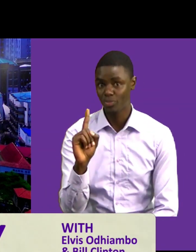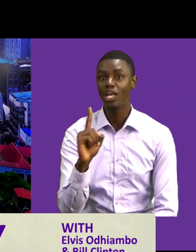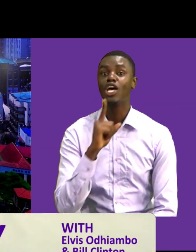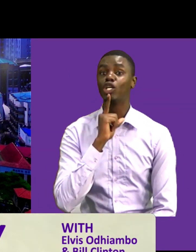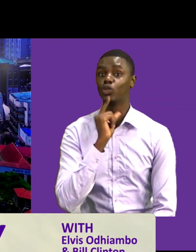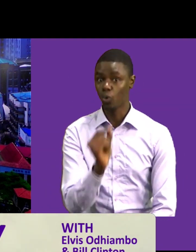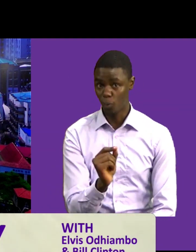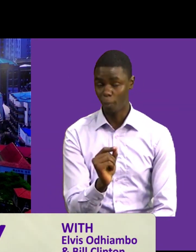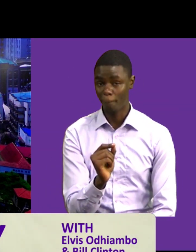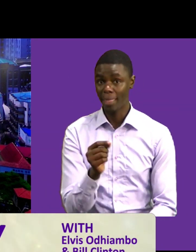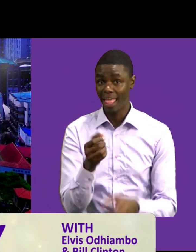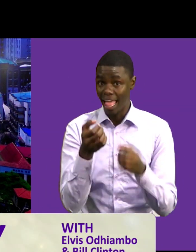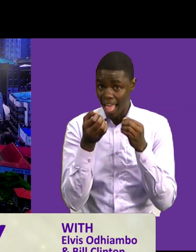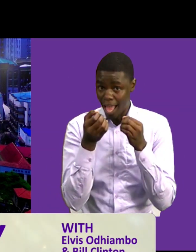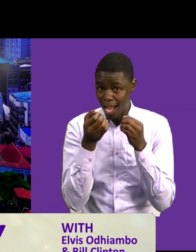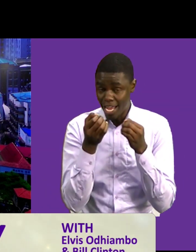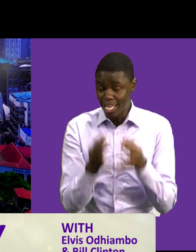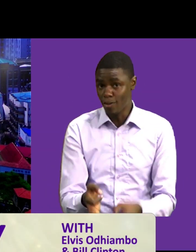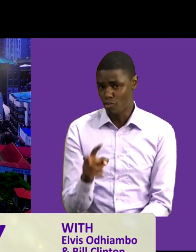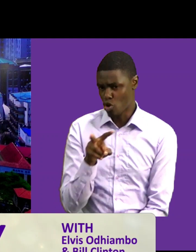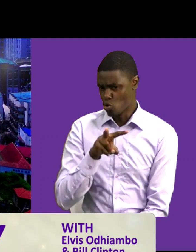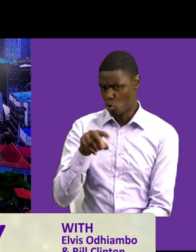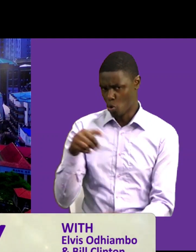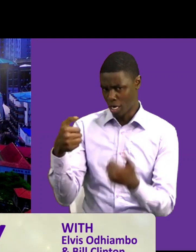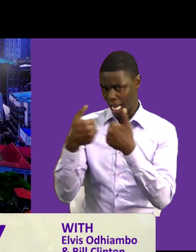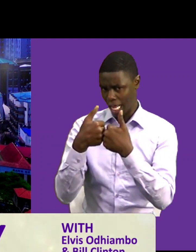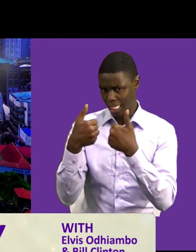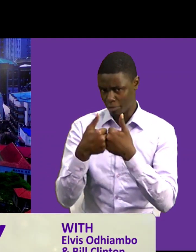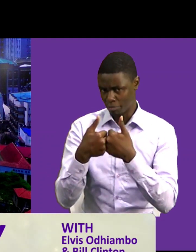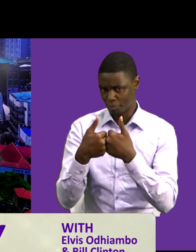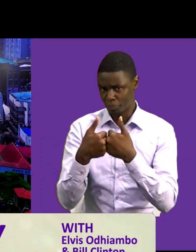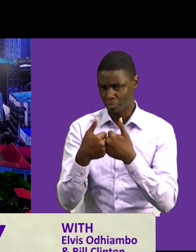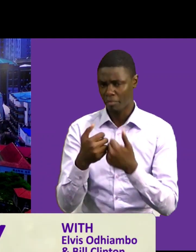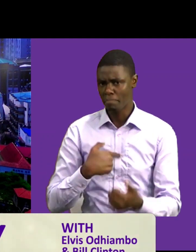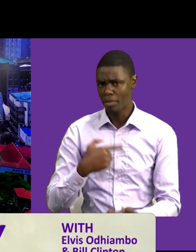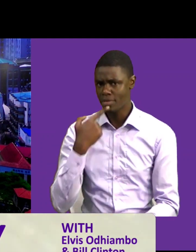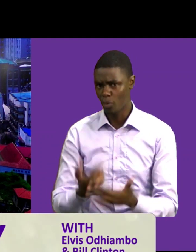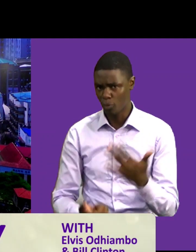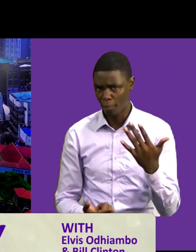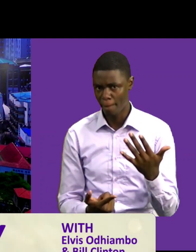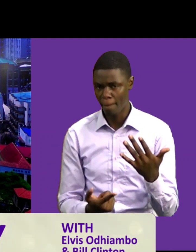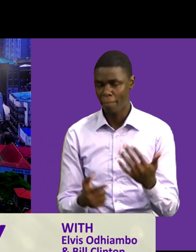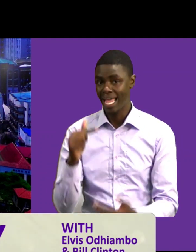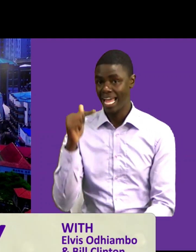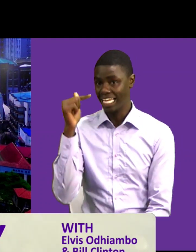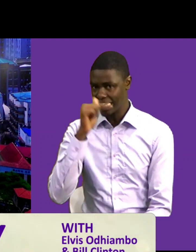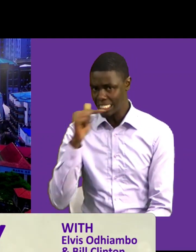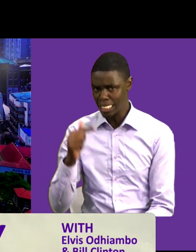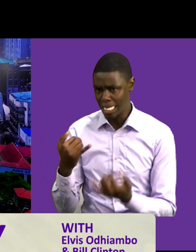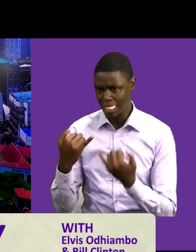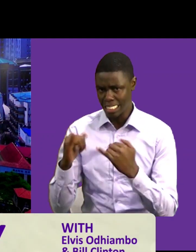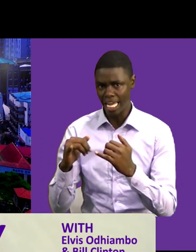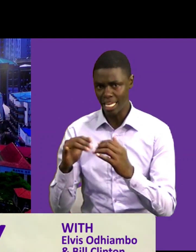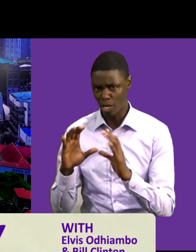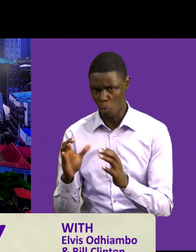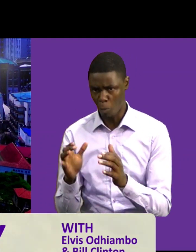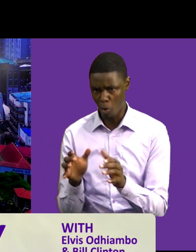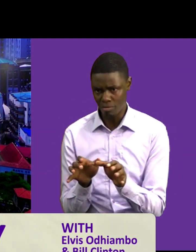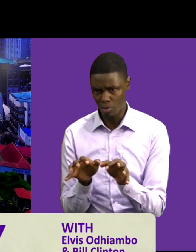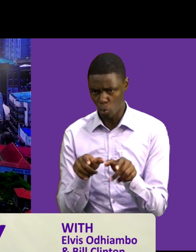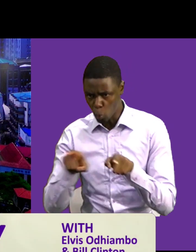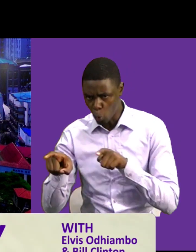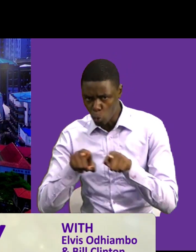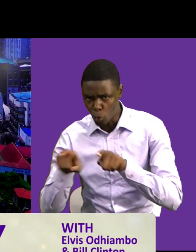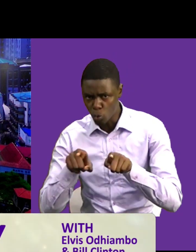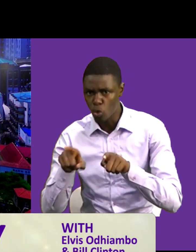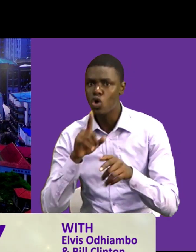So if you look at the game, I will say Tanzania tried to hold the ball too much